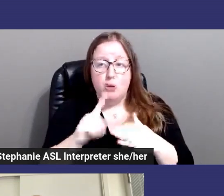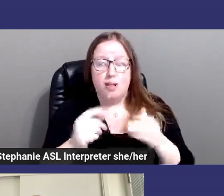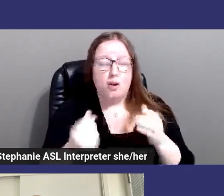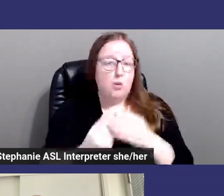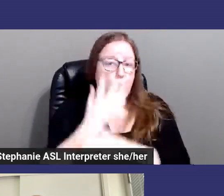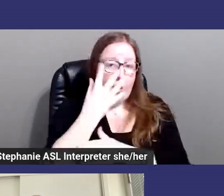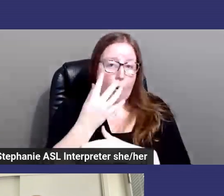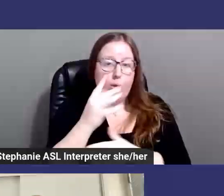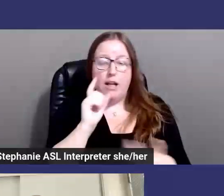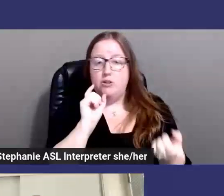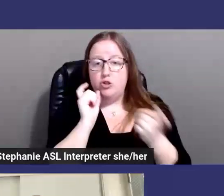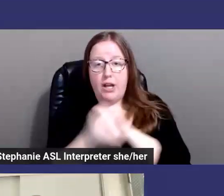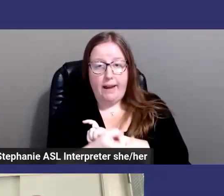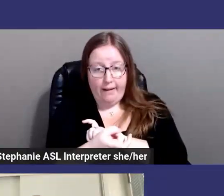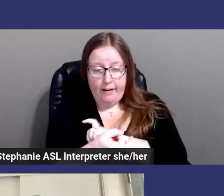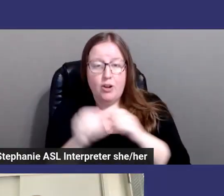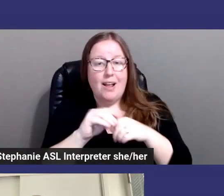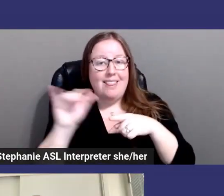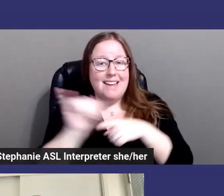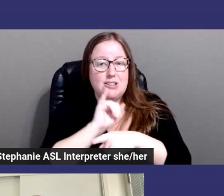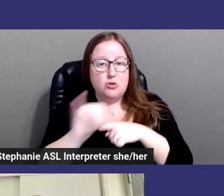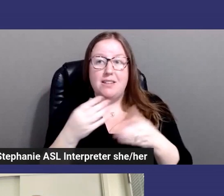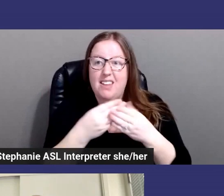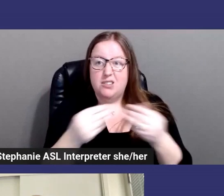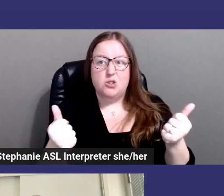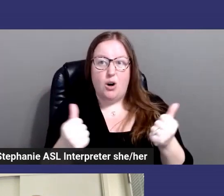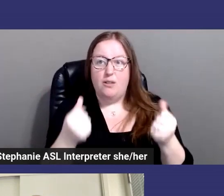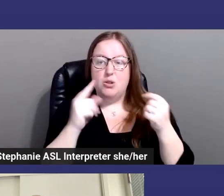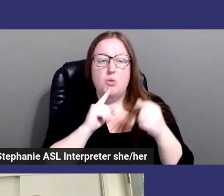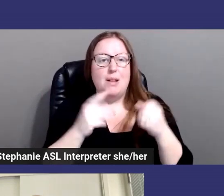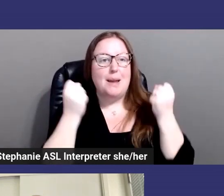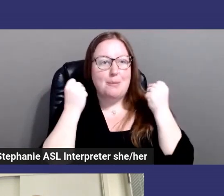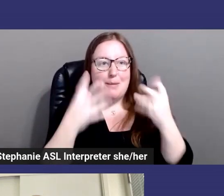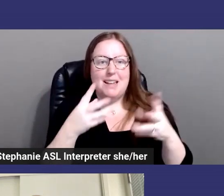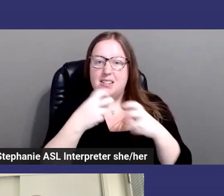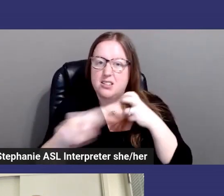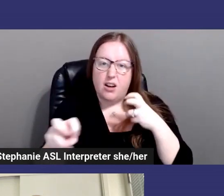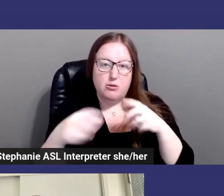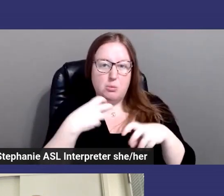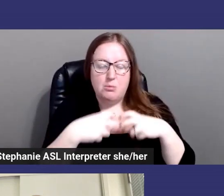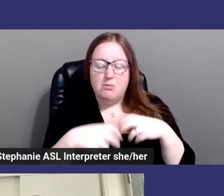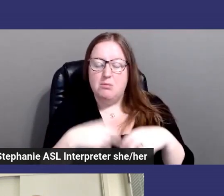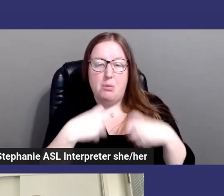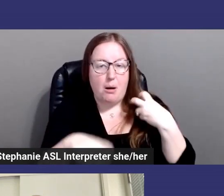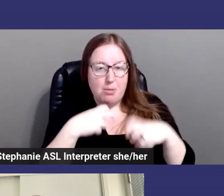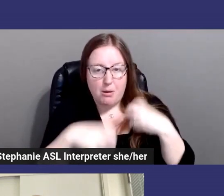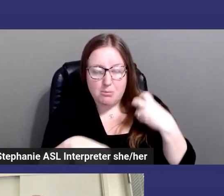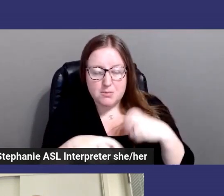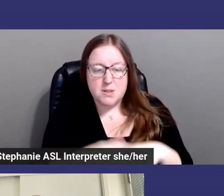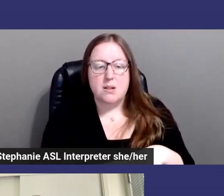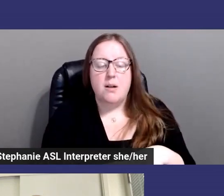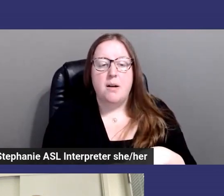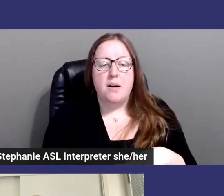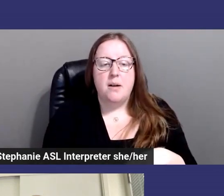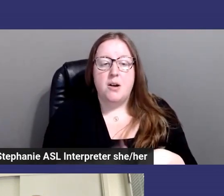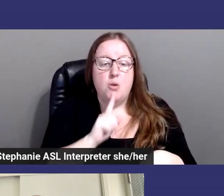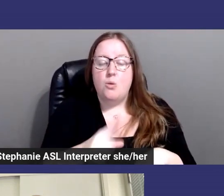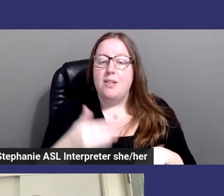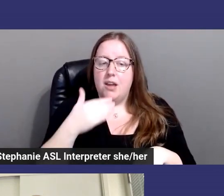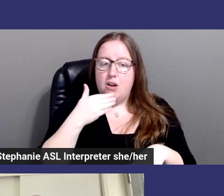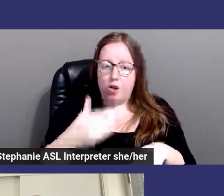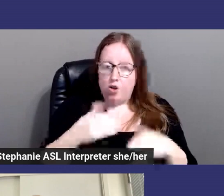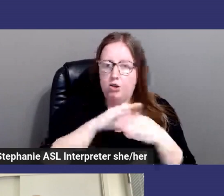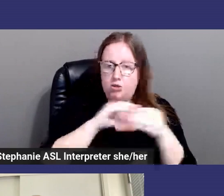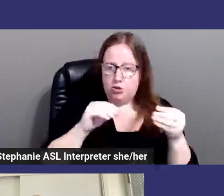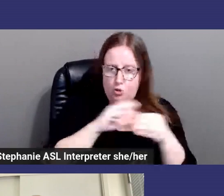several years. And they've solved a lot of really hard problems. And I think that there's a really good story, and we're talking